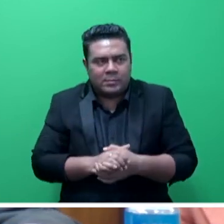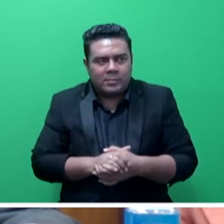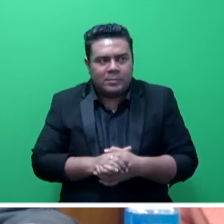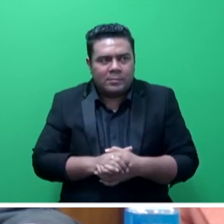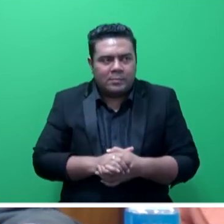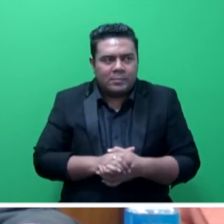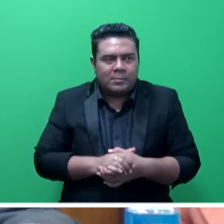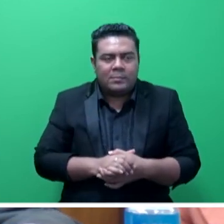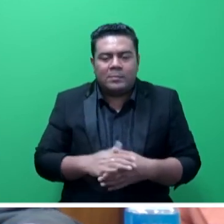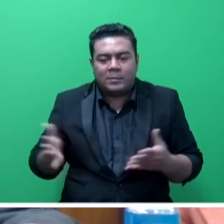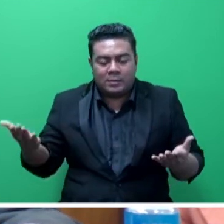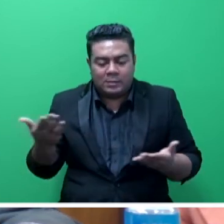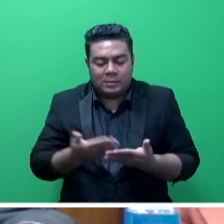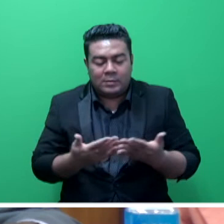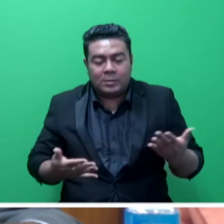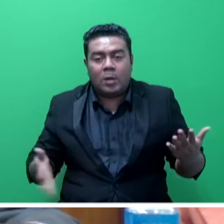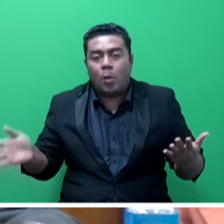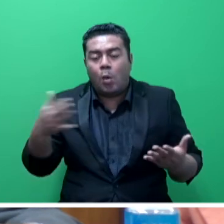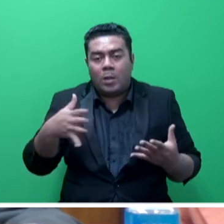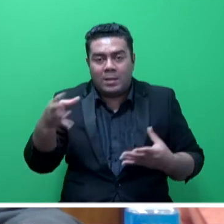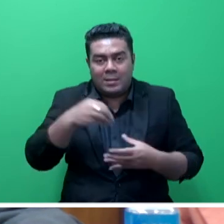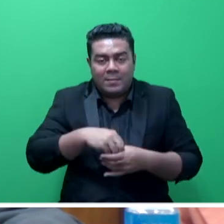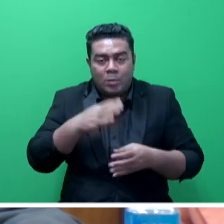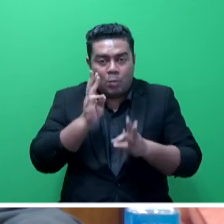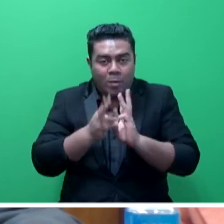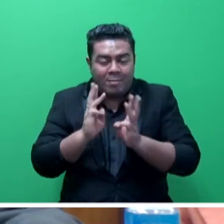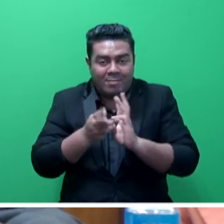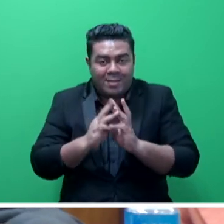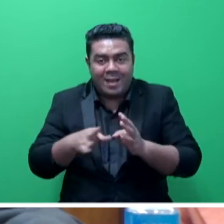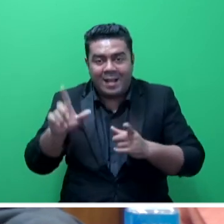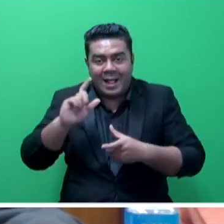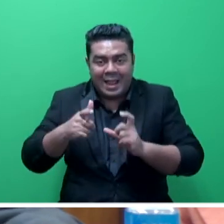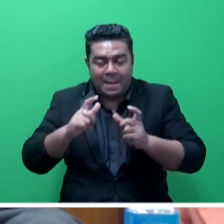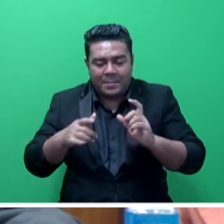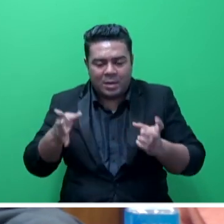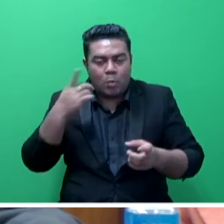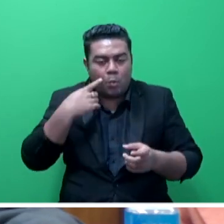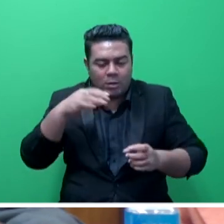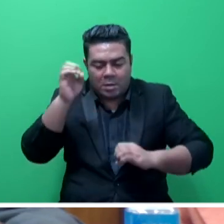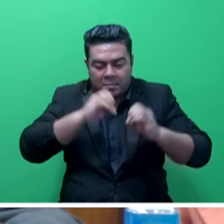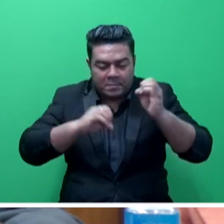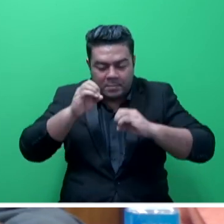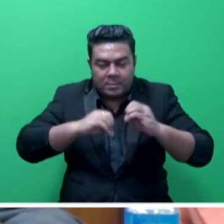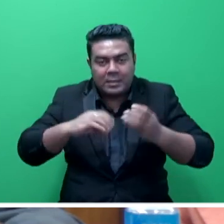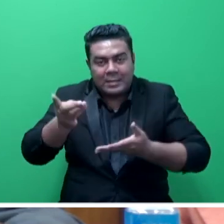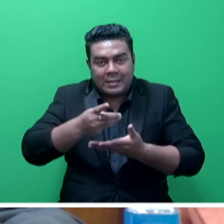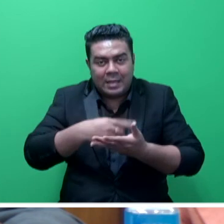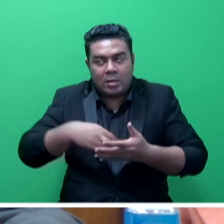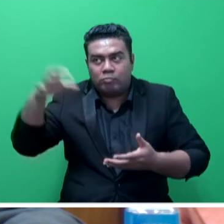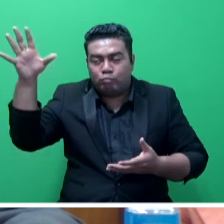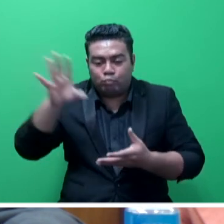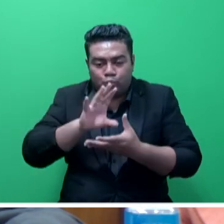towards consolidating all incoming operational weather, climate and water observation data, satellite and